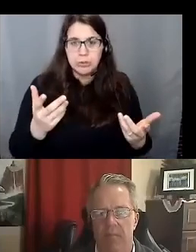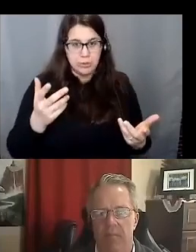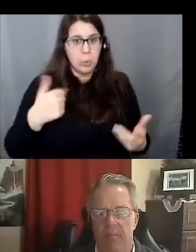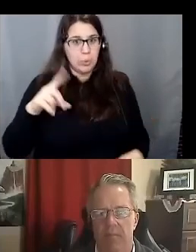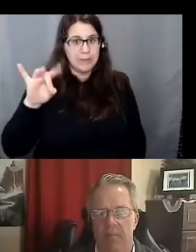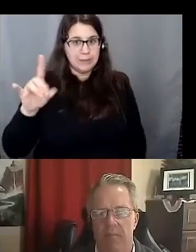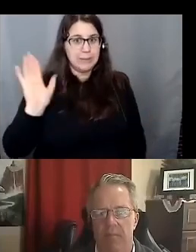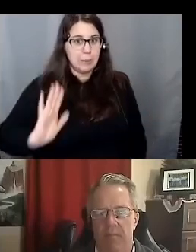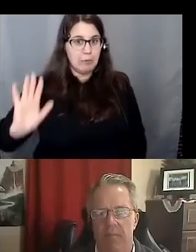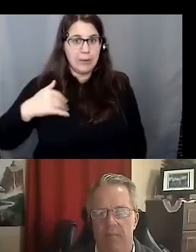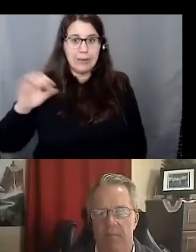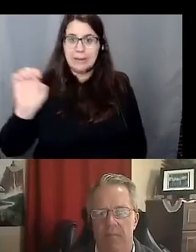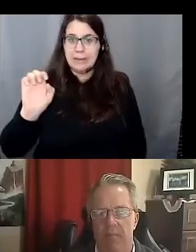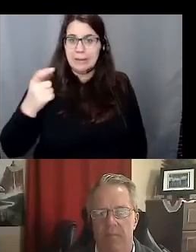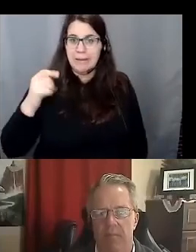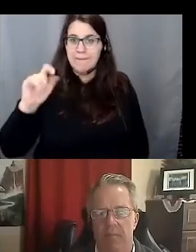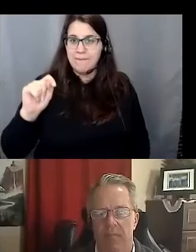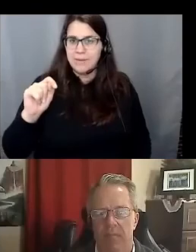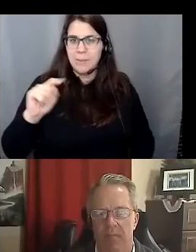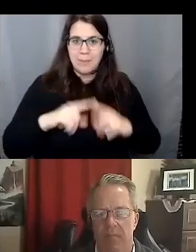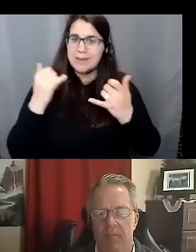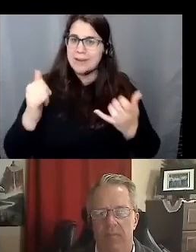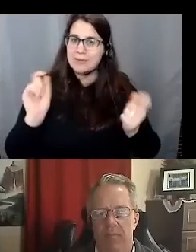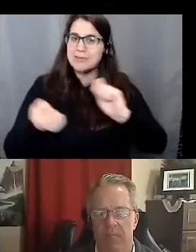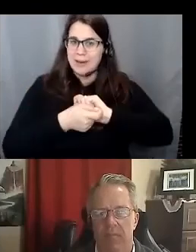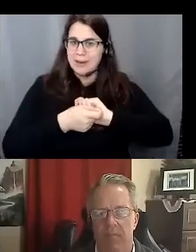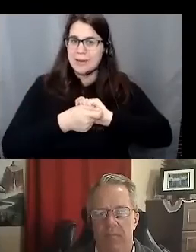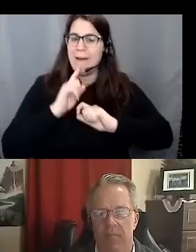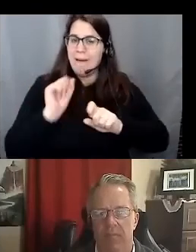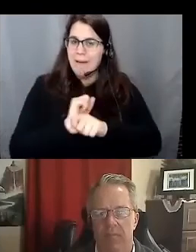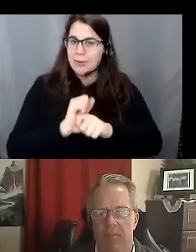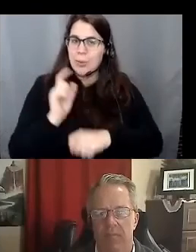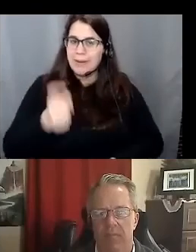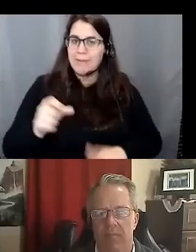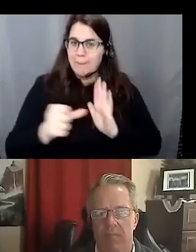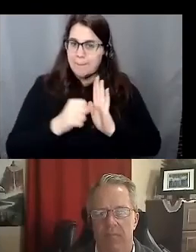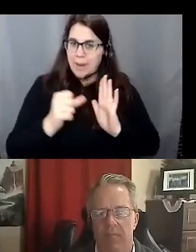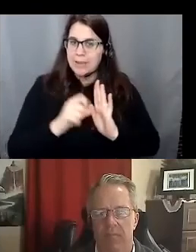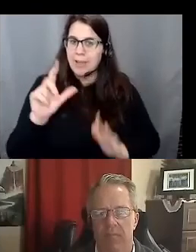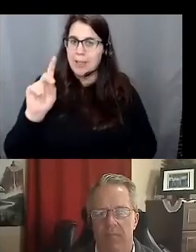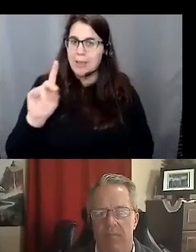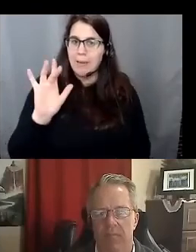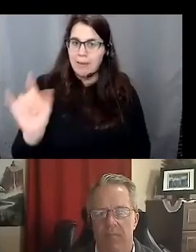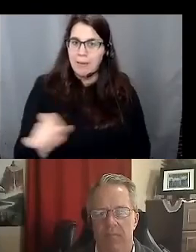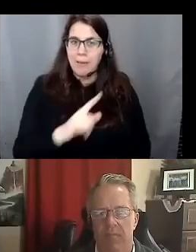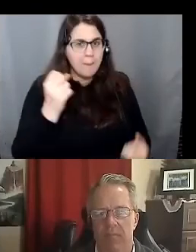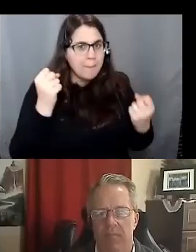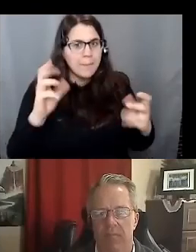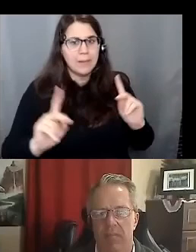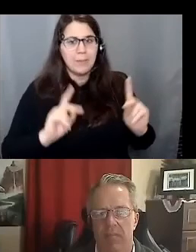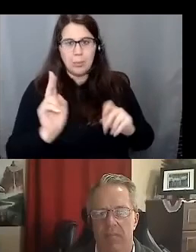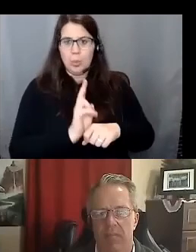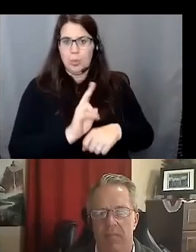e-gift option before. They've just changed it up a little bit, where it's actually a gifting page that creates a link. And we're actually seeing more people